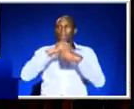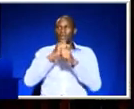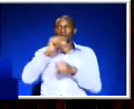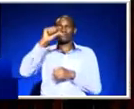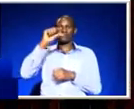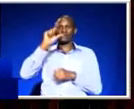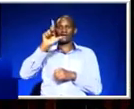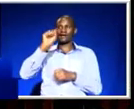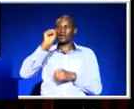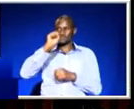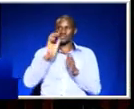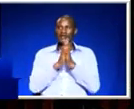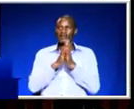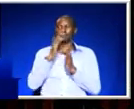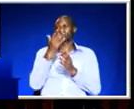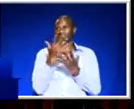perspex.